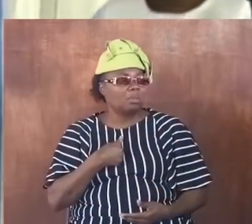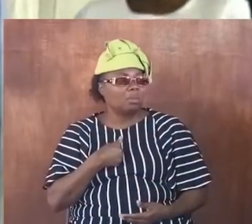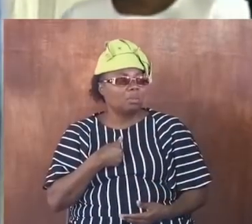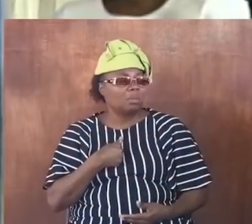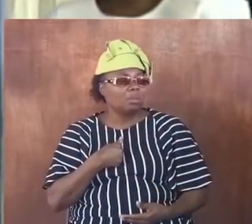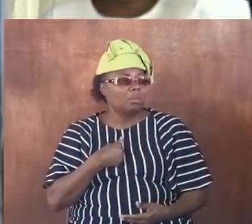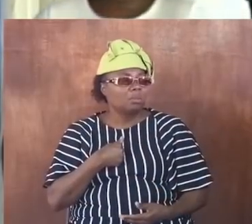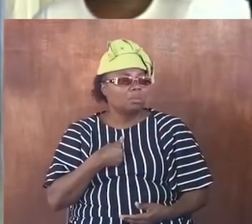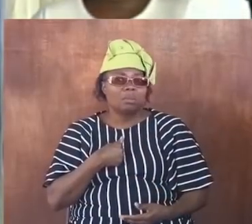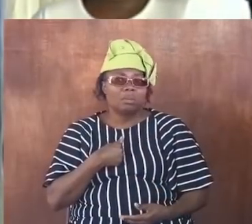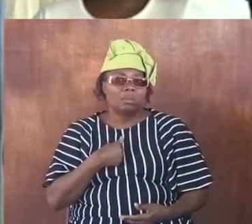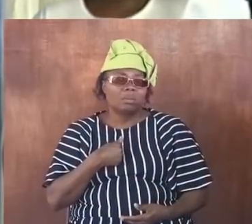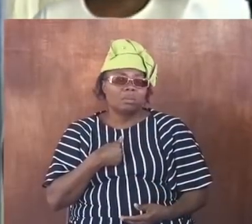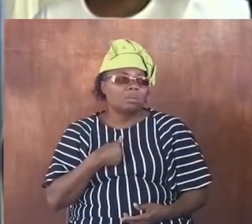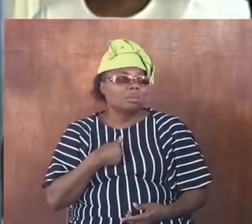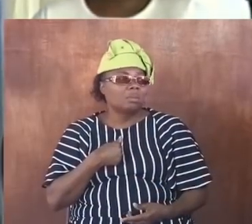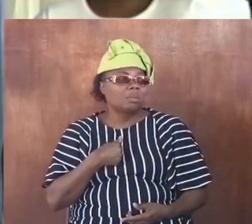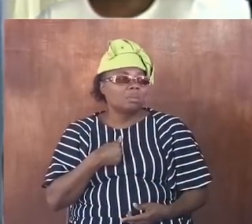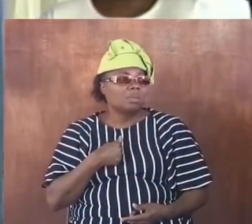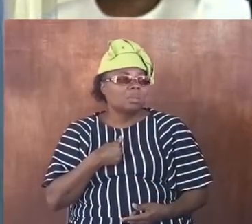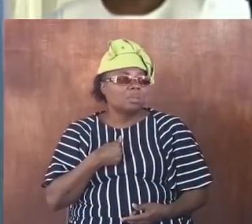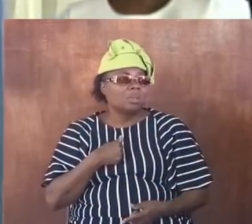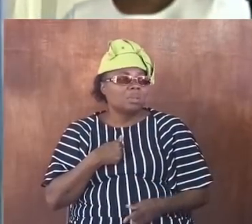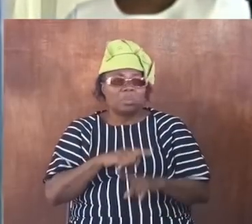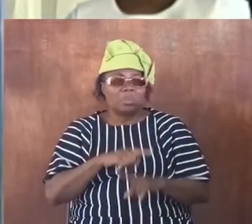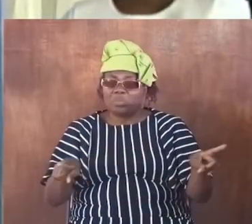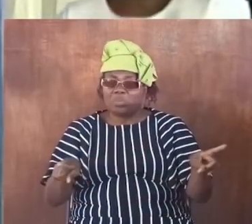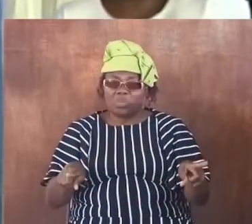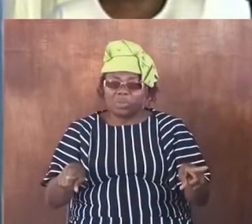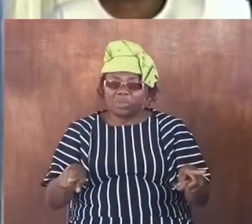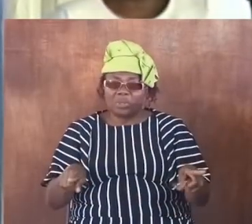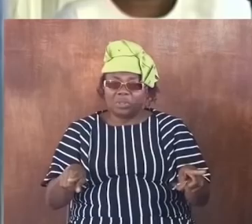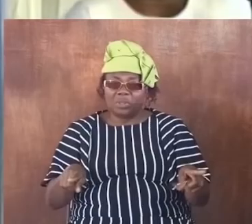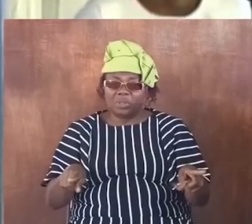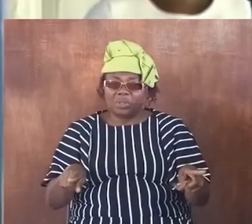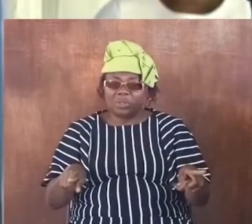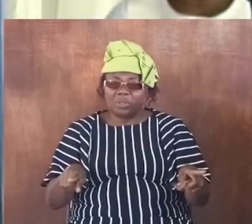But love too much big chicken leg, man.